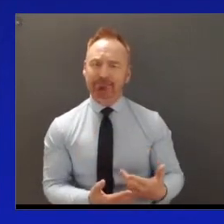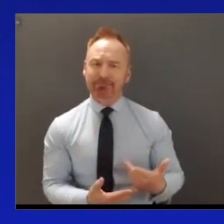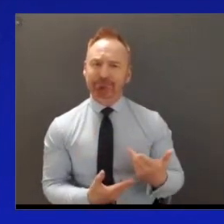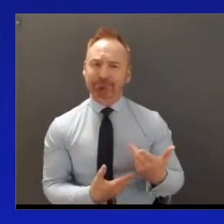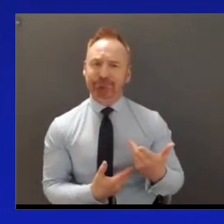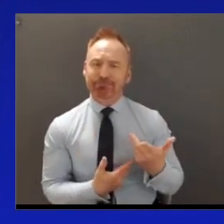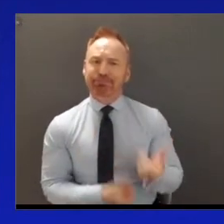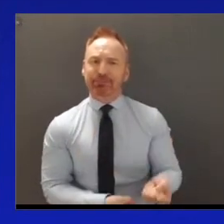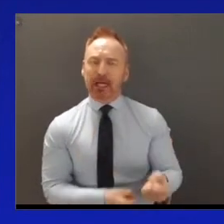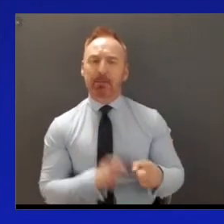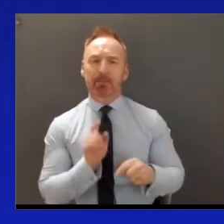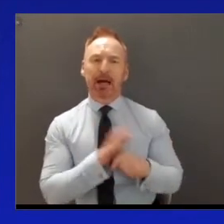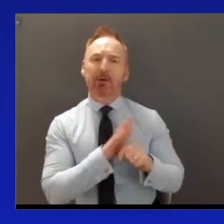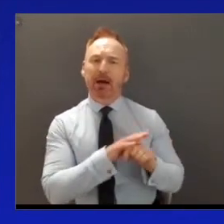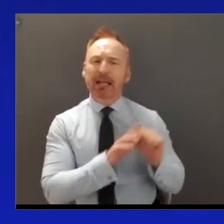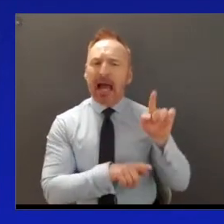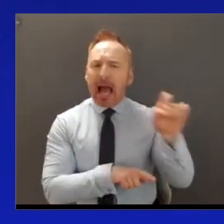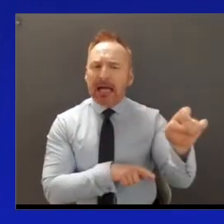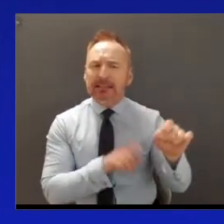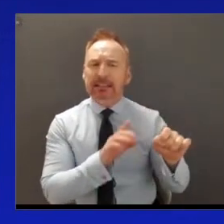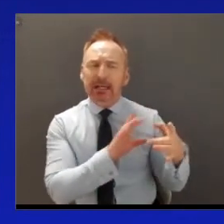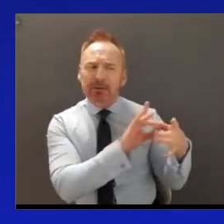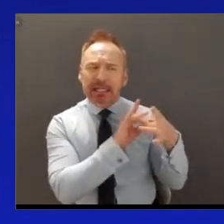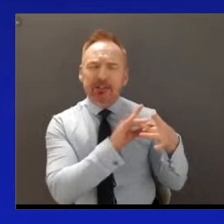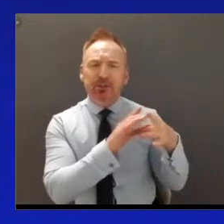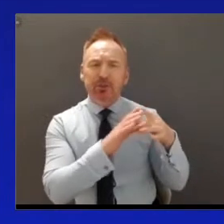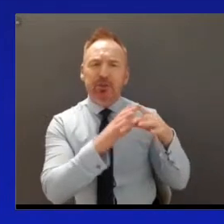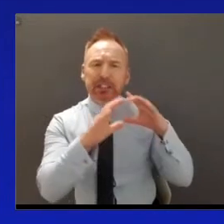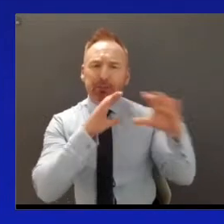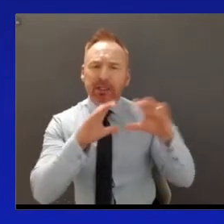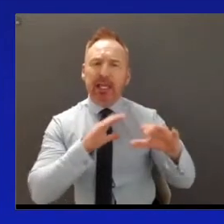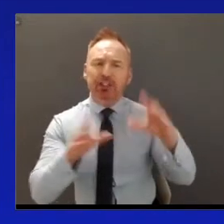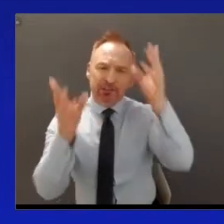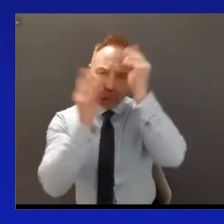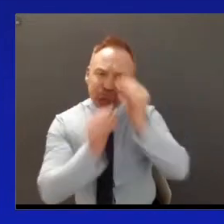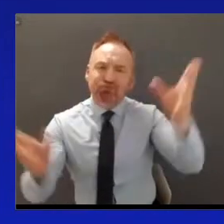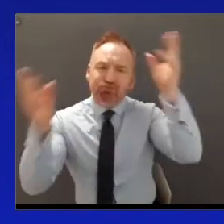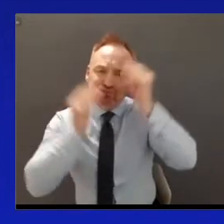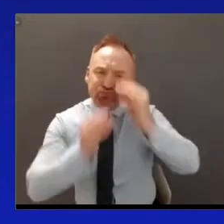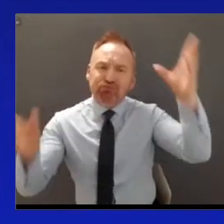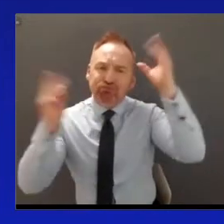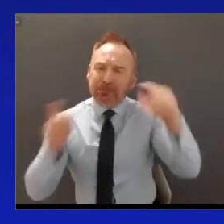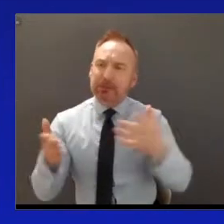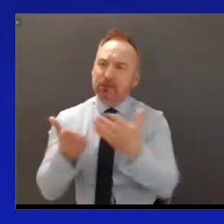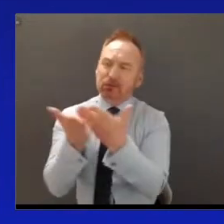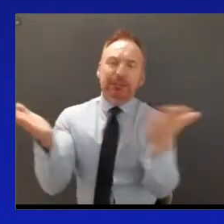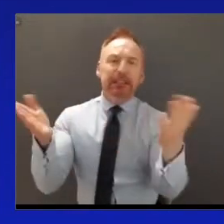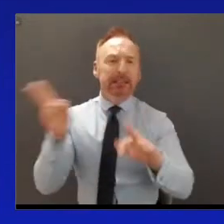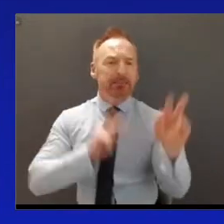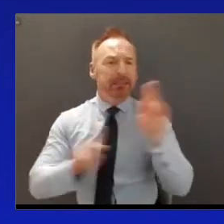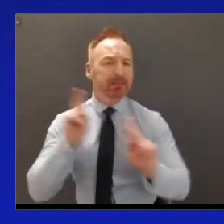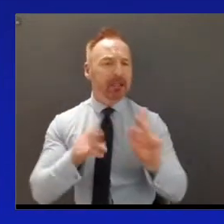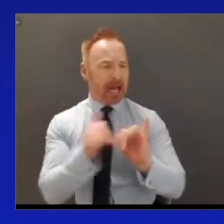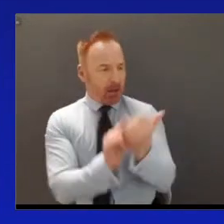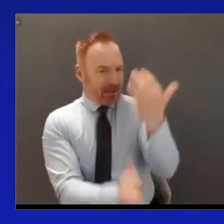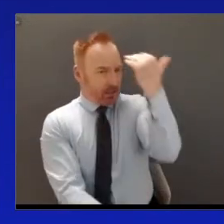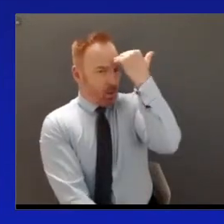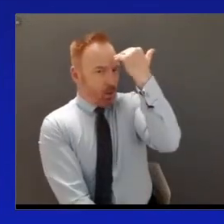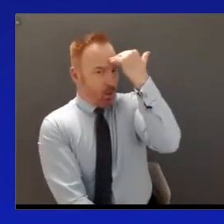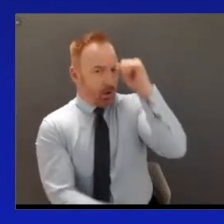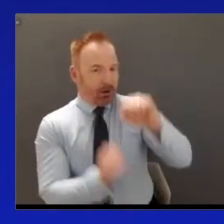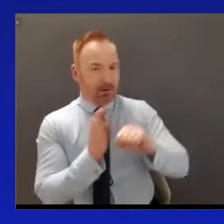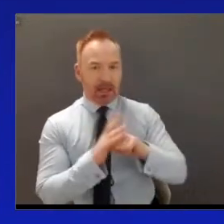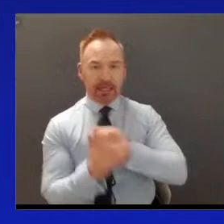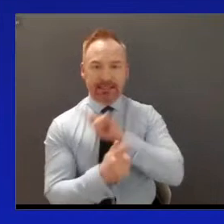more about the communications of how people will know about exactly when